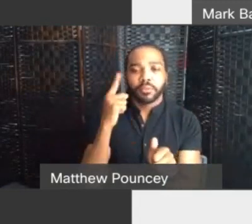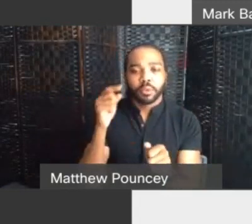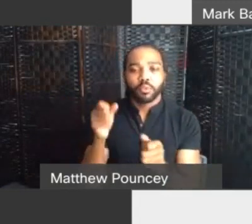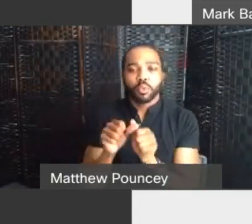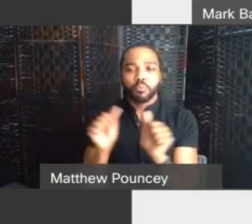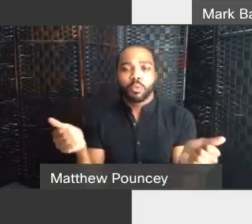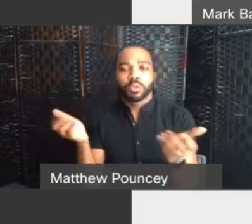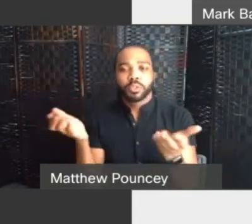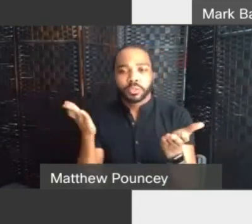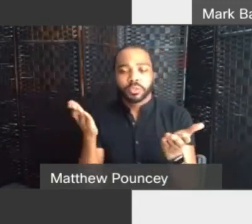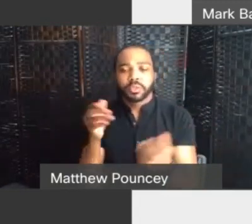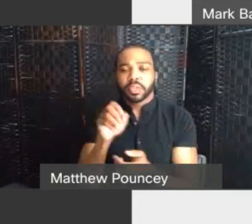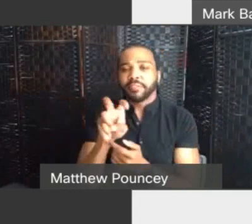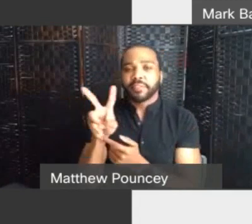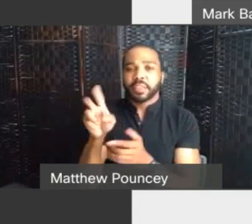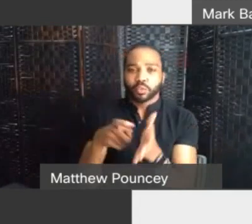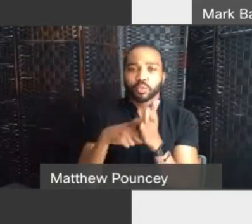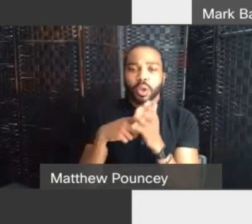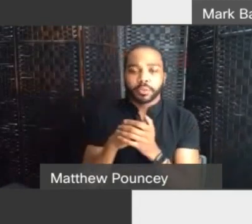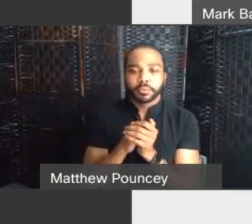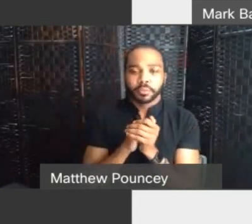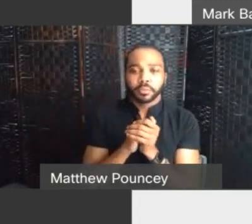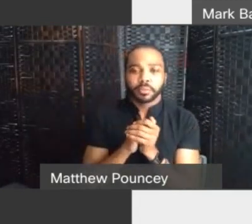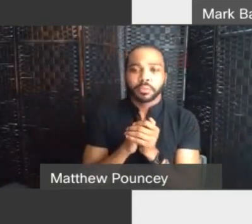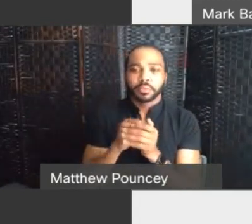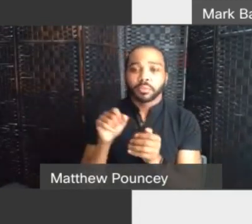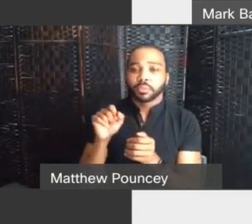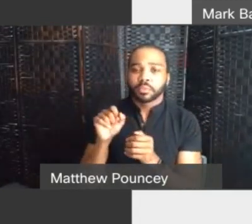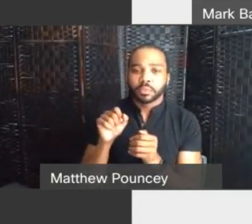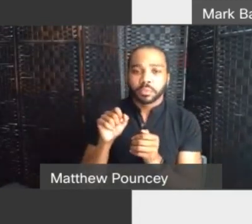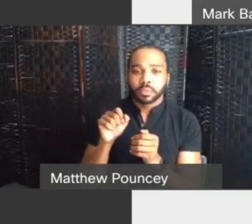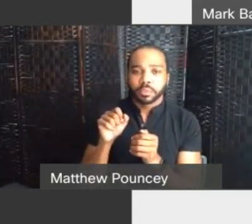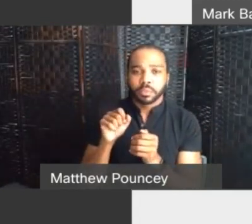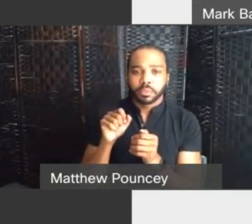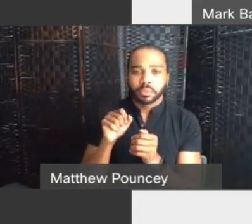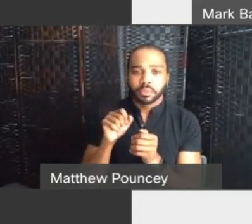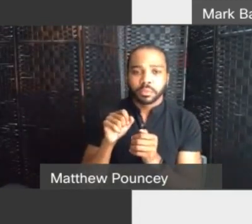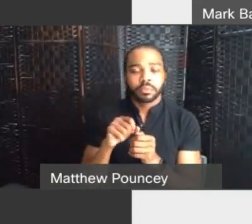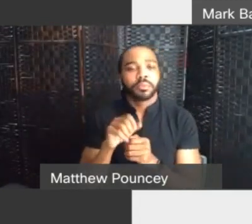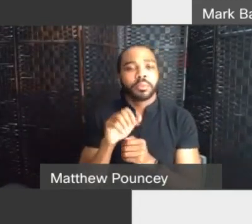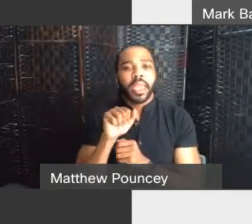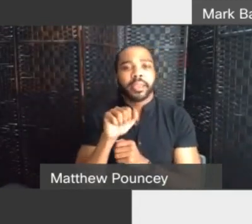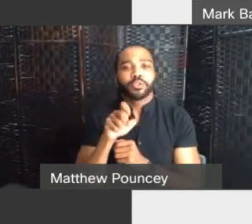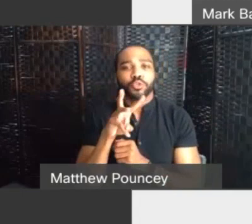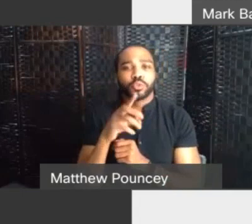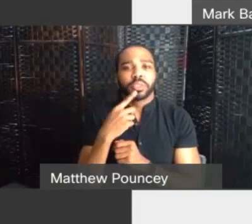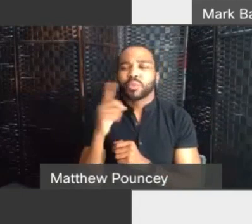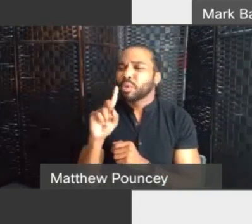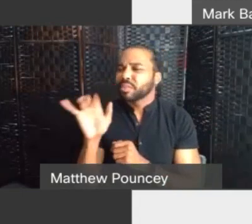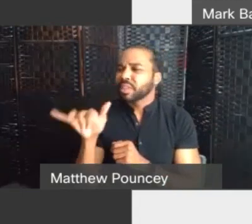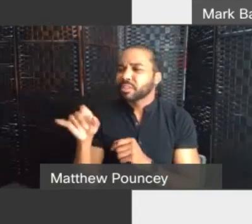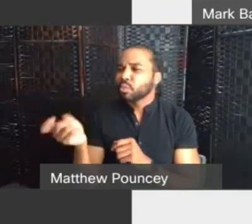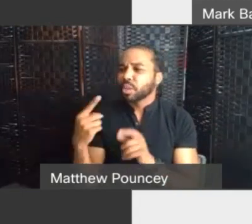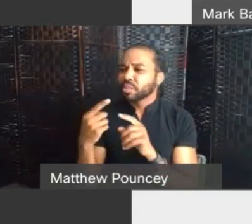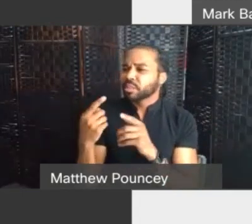where EVV is required. So if the service was, Where should that question begin? Is that a question